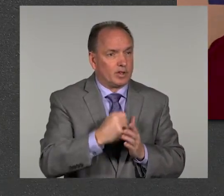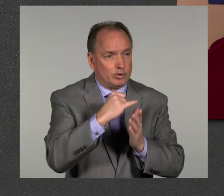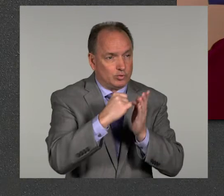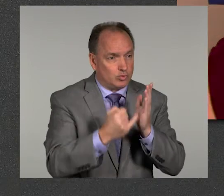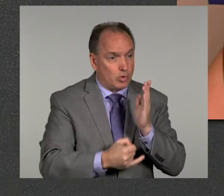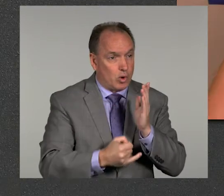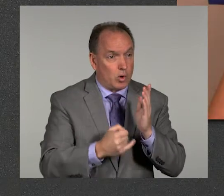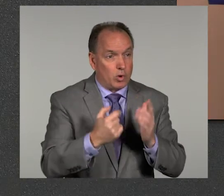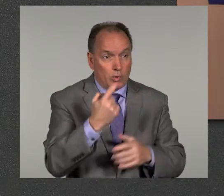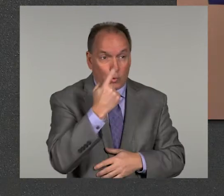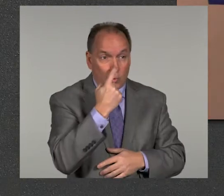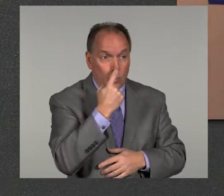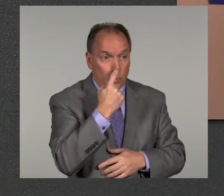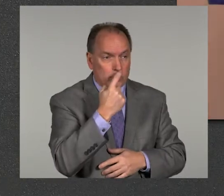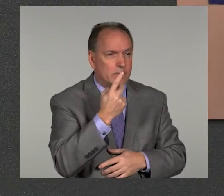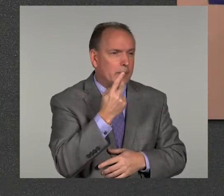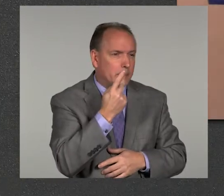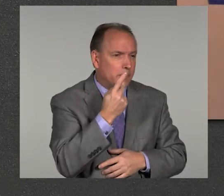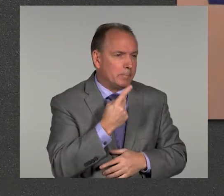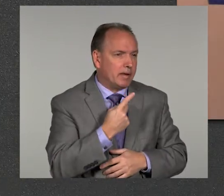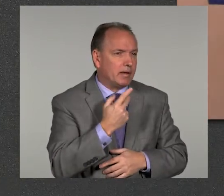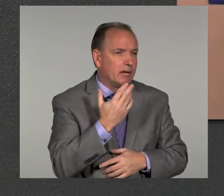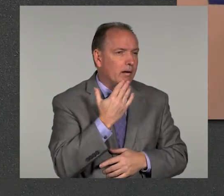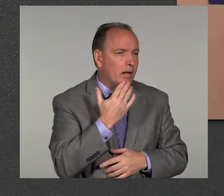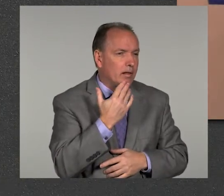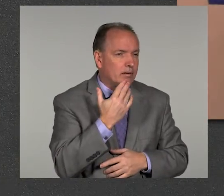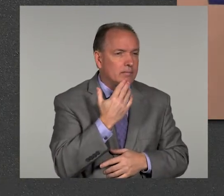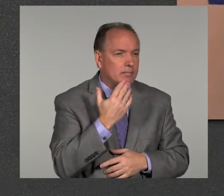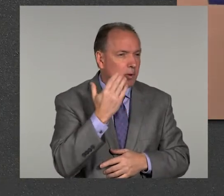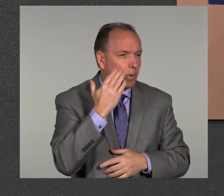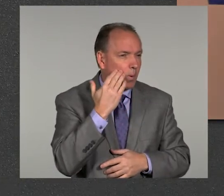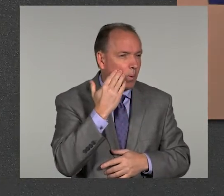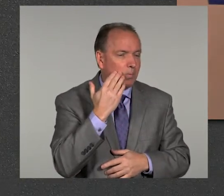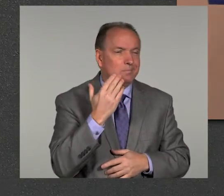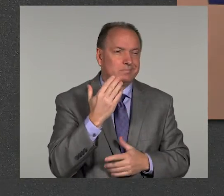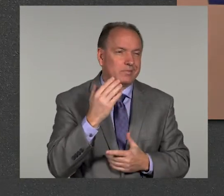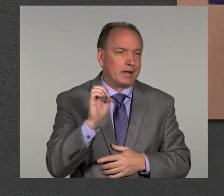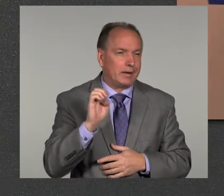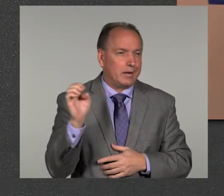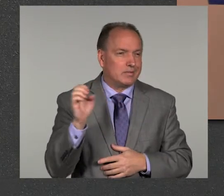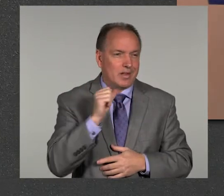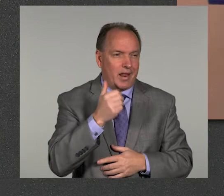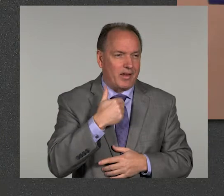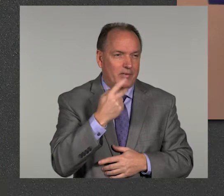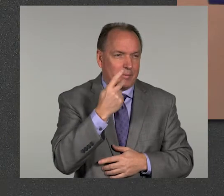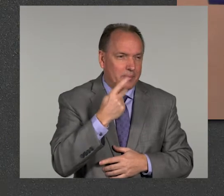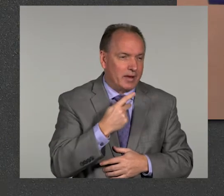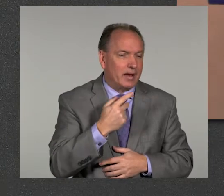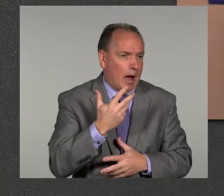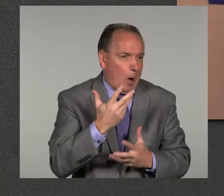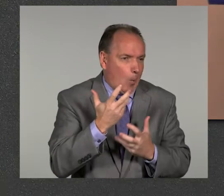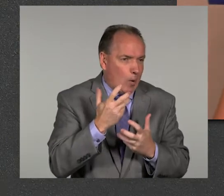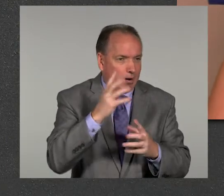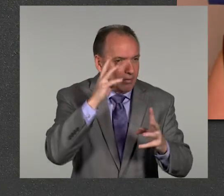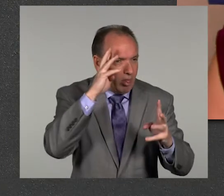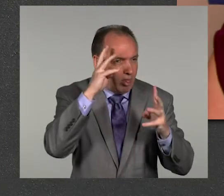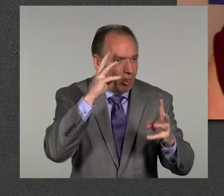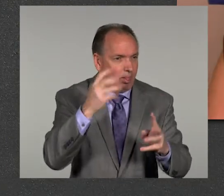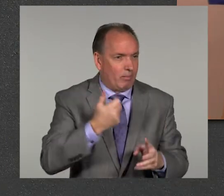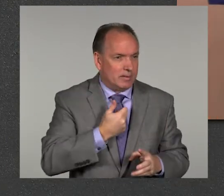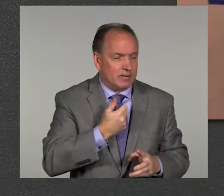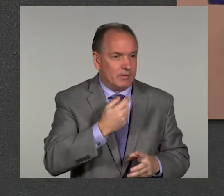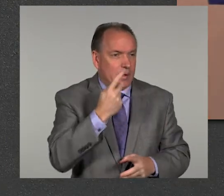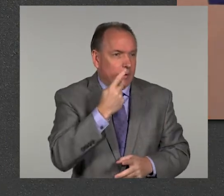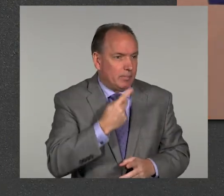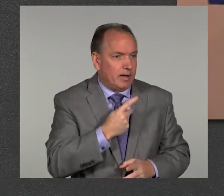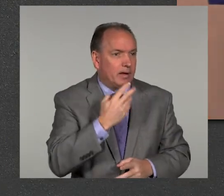I'm gonna draw him a pink nose, even though Eastern Cottontails don't have pink noses. I want mine to have